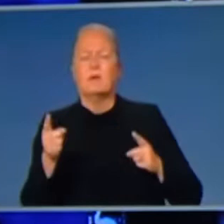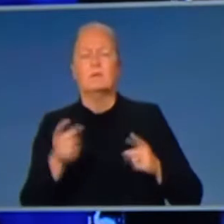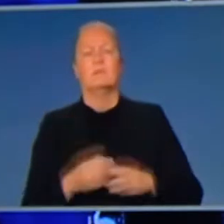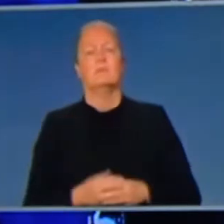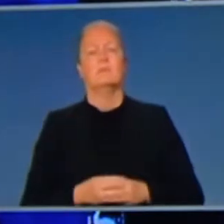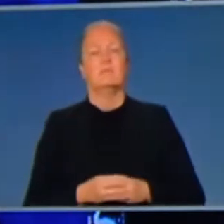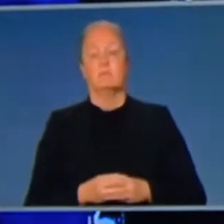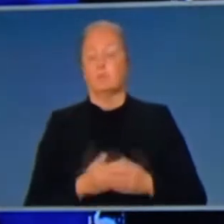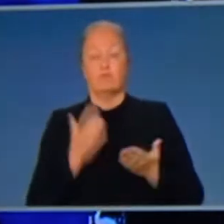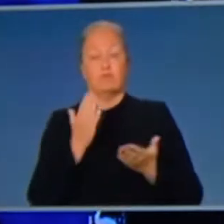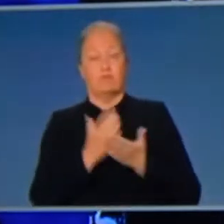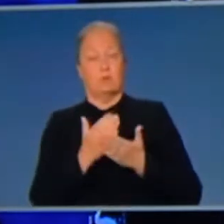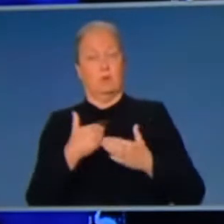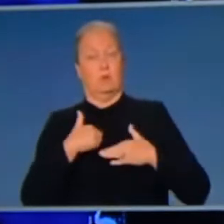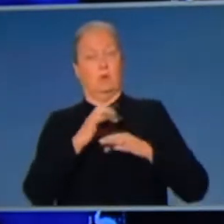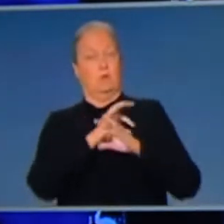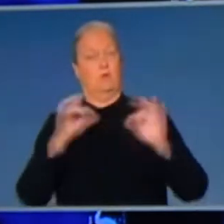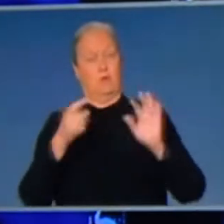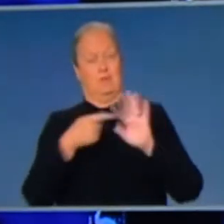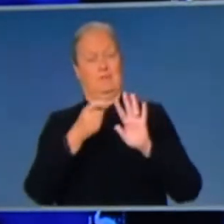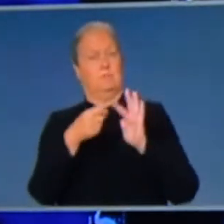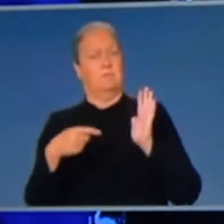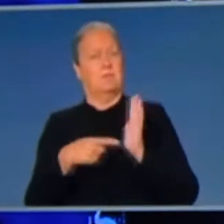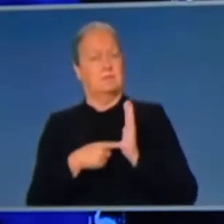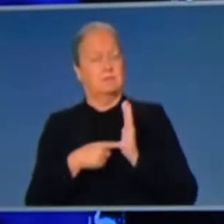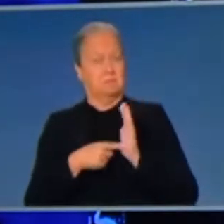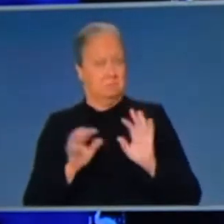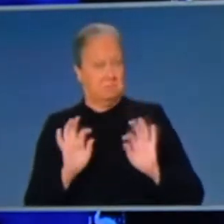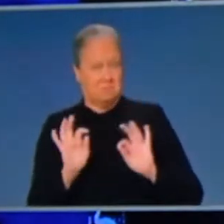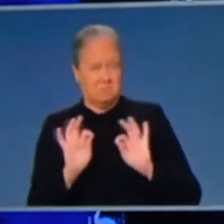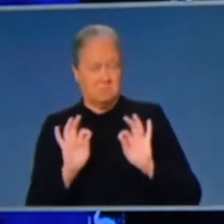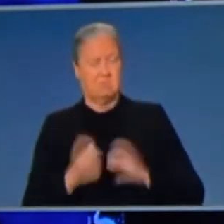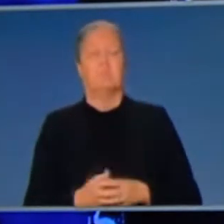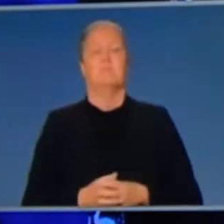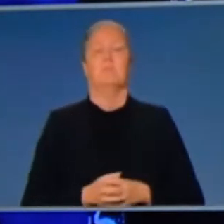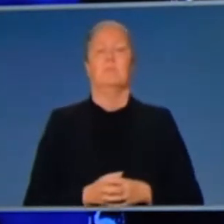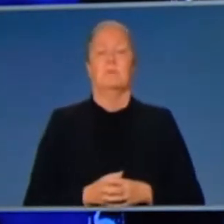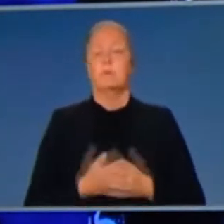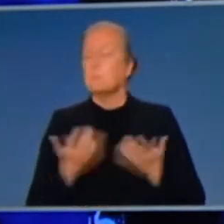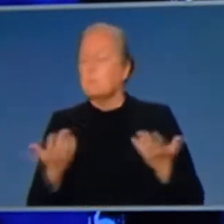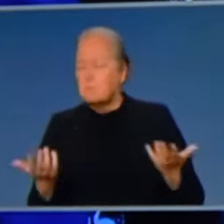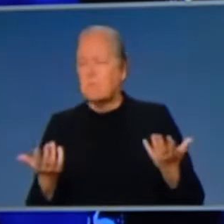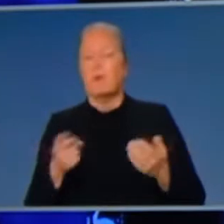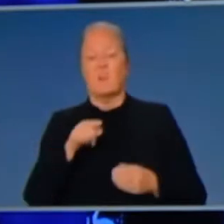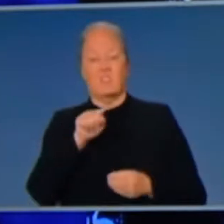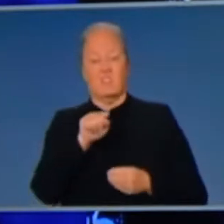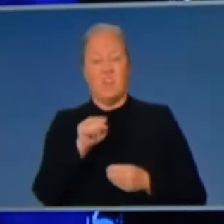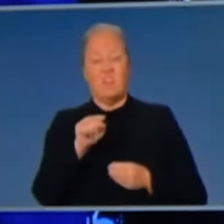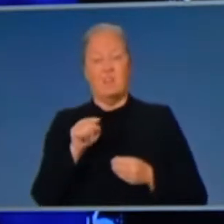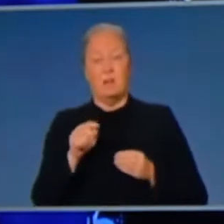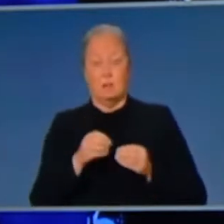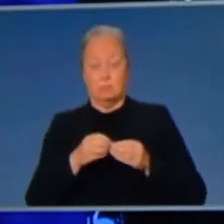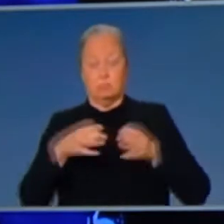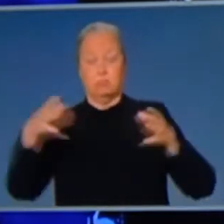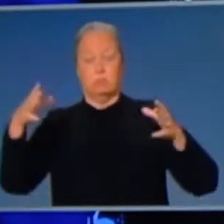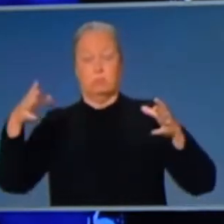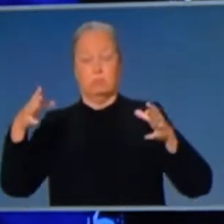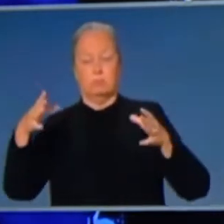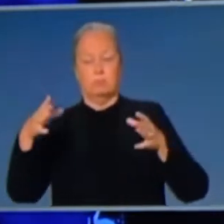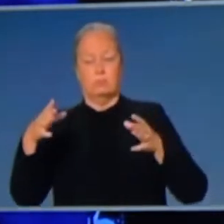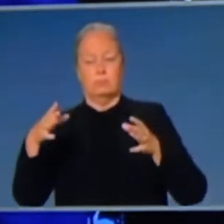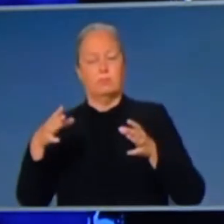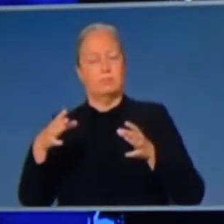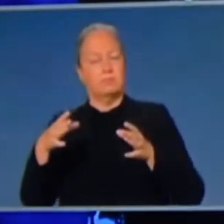well beyond our expectations in the way that we've been able to bring that daily growth rate down together,